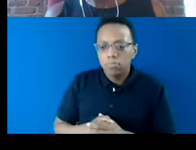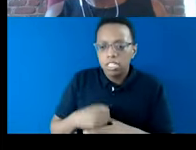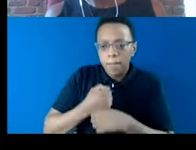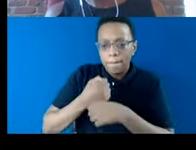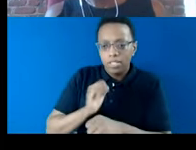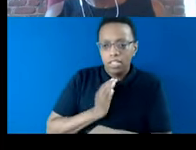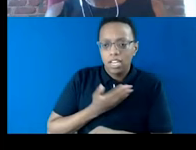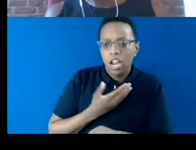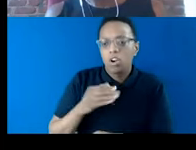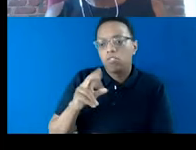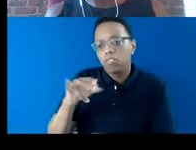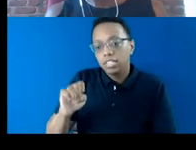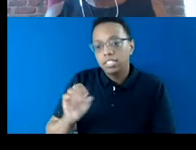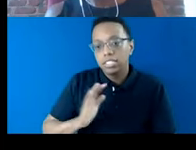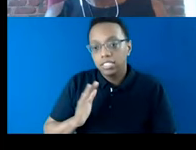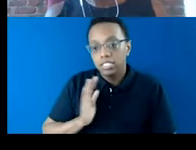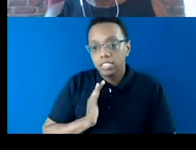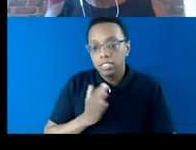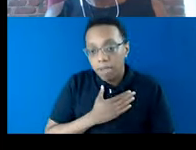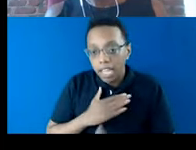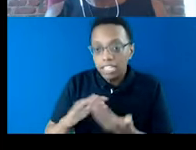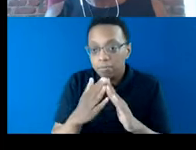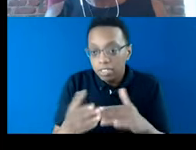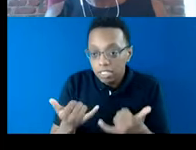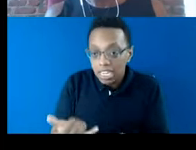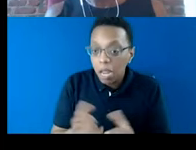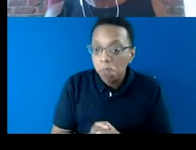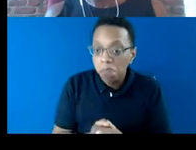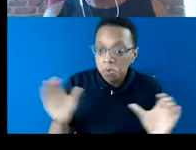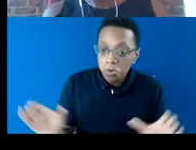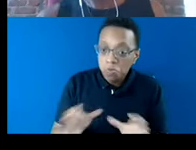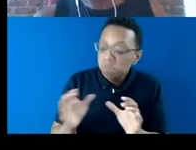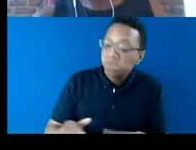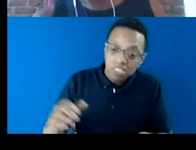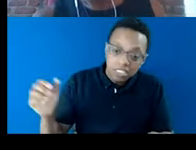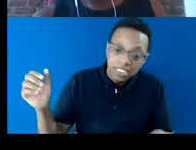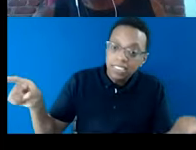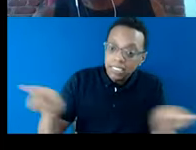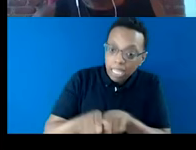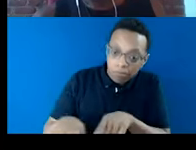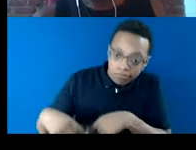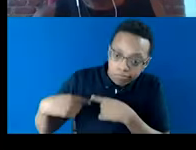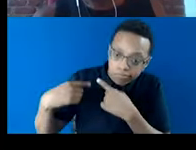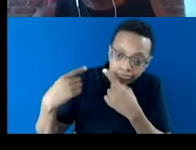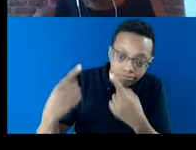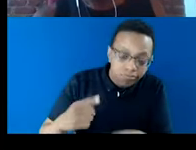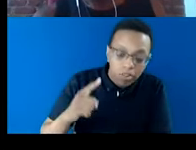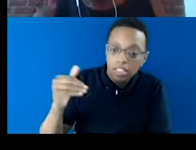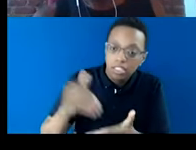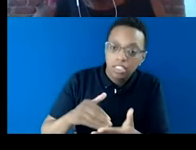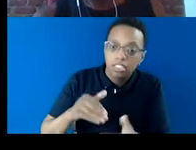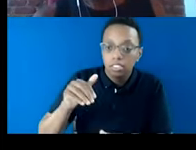this is my community today. Do pretty much the same thing as we did for 1,000 years. We got an aluminum canoe now instead of a birch